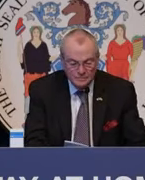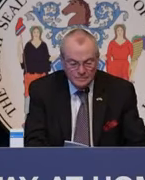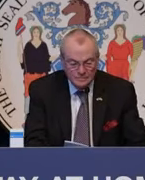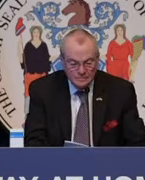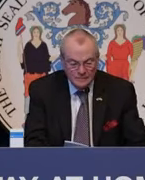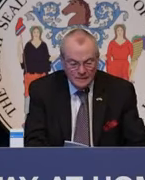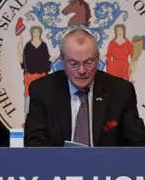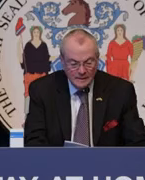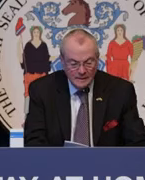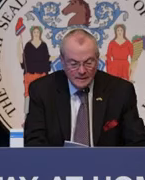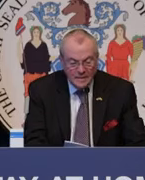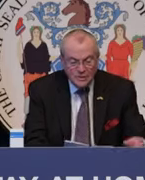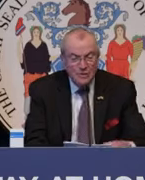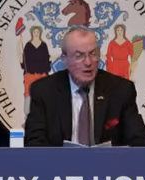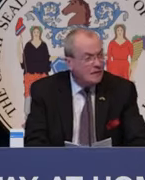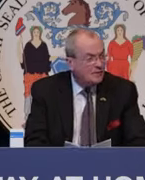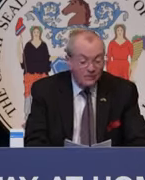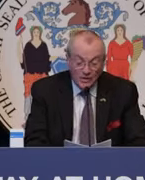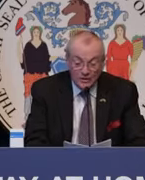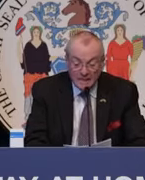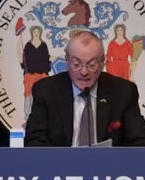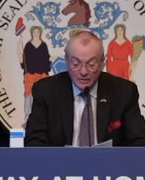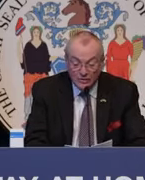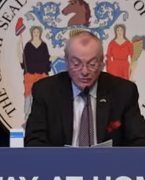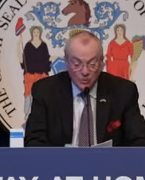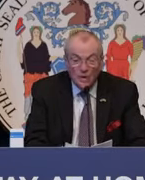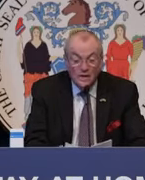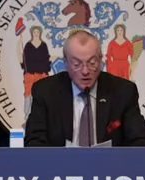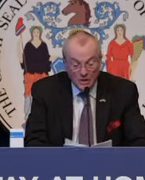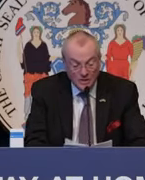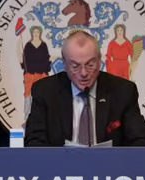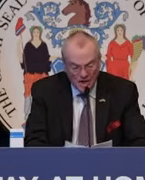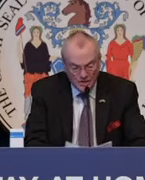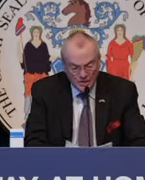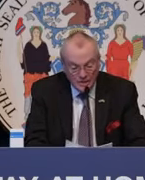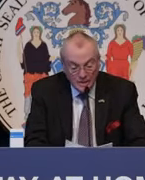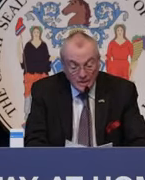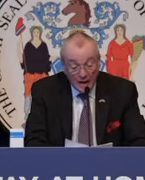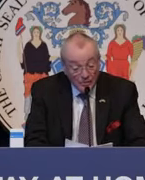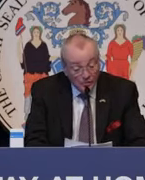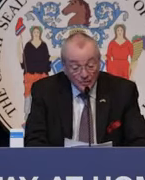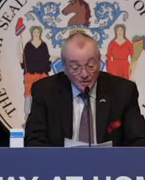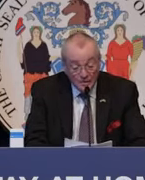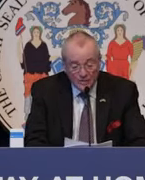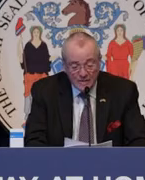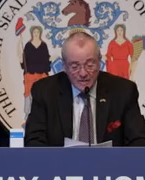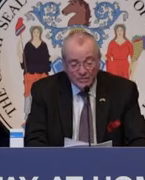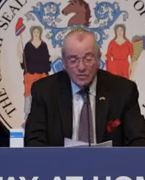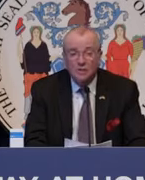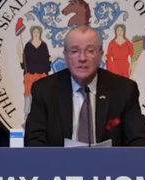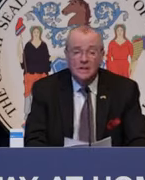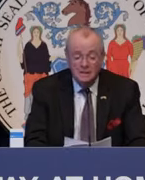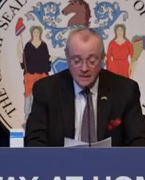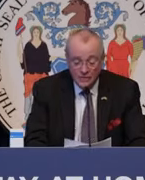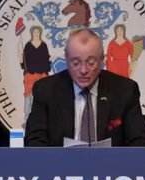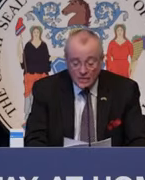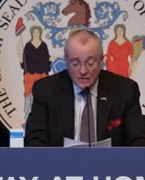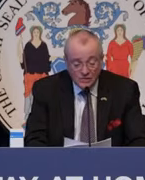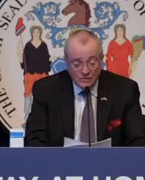recover. These are the minds that Senator Menendez has been working hard to change. Others, in a different yet similar